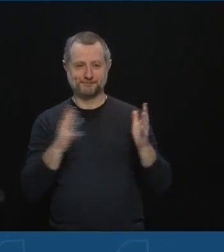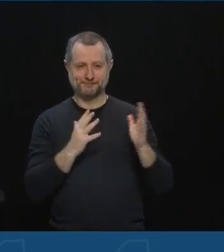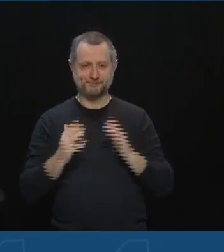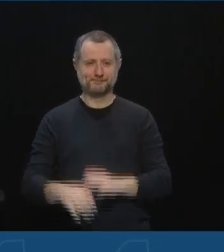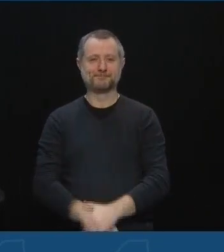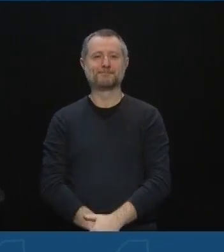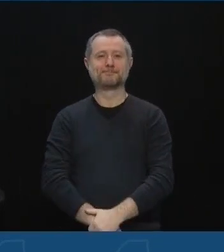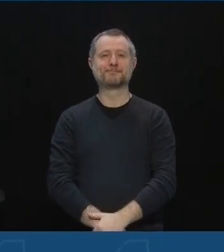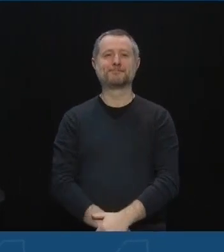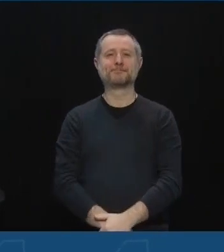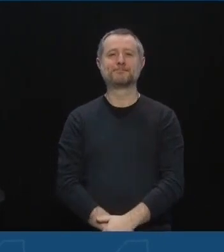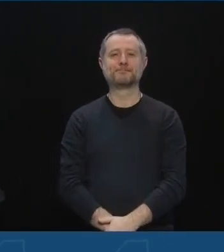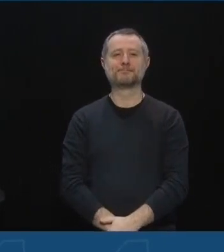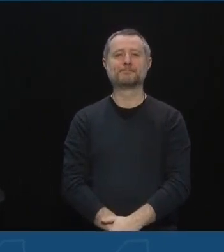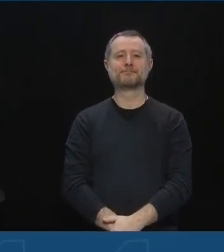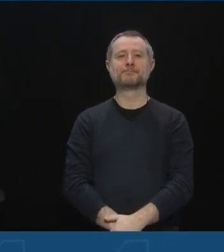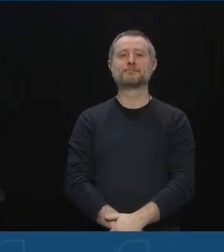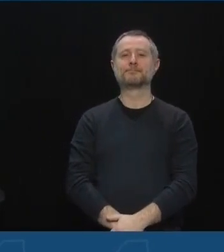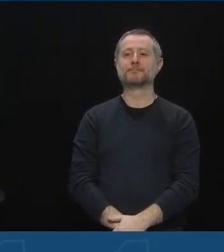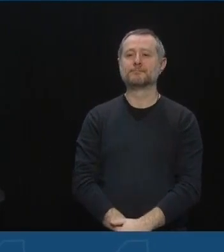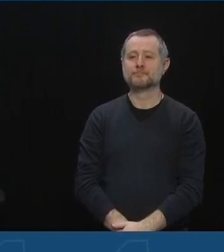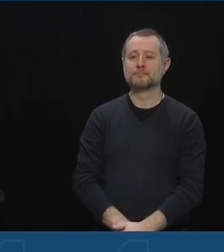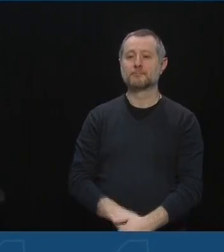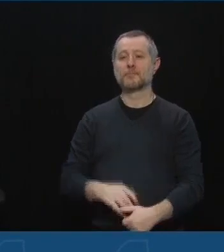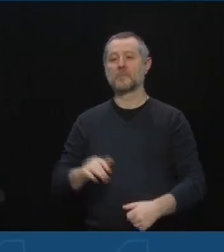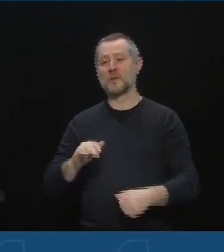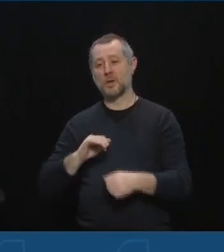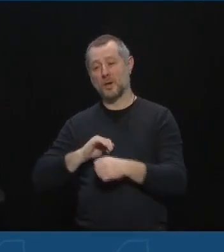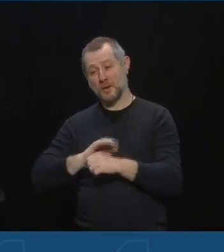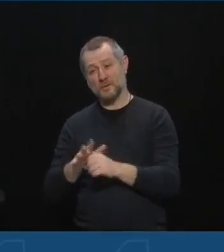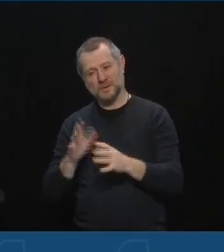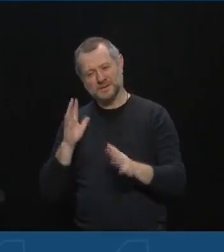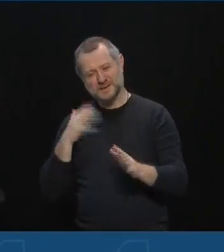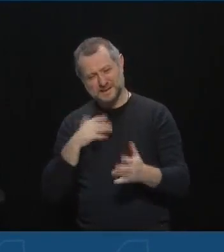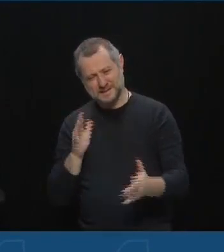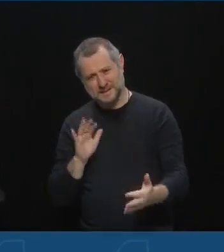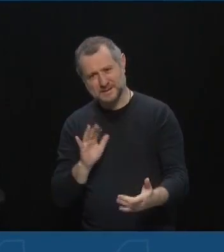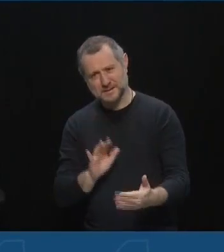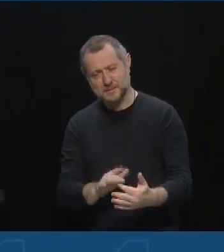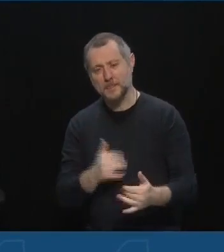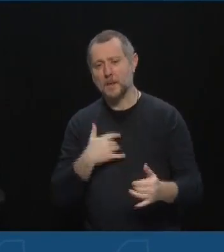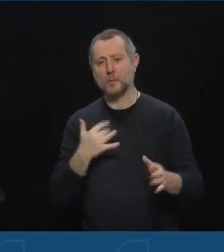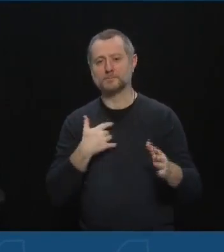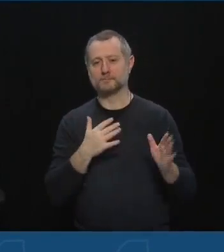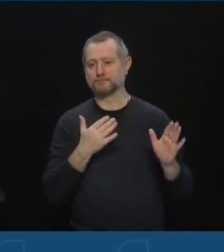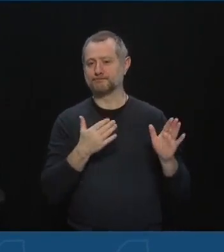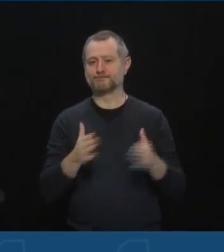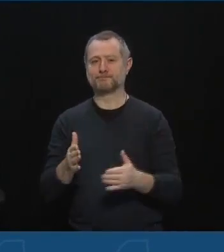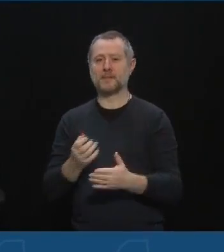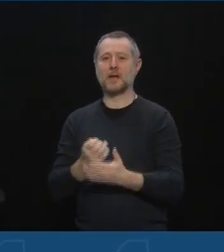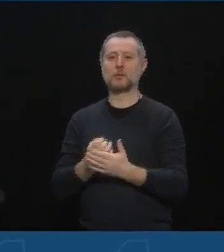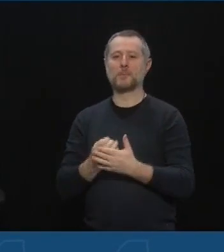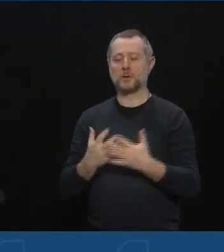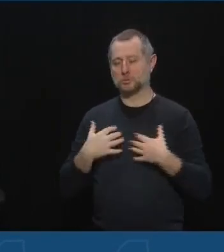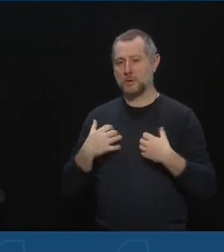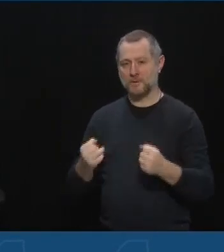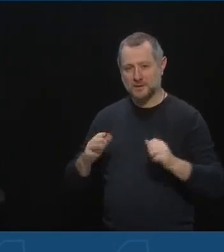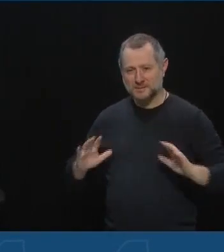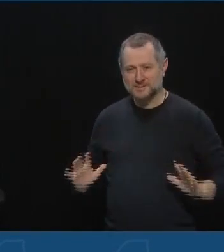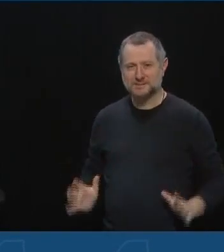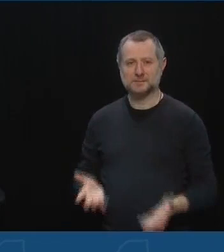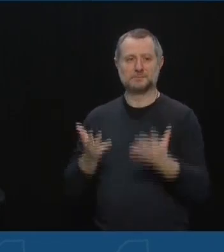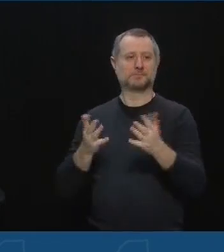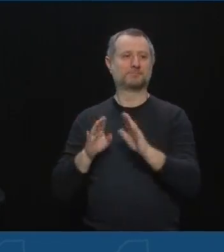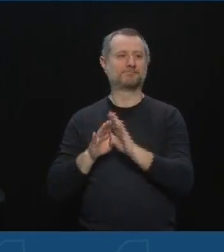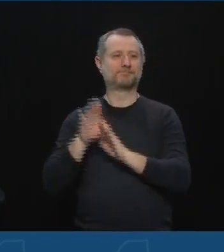So COVID over here hopefully stays over there. Let's talk about the recovery. Let's talk about the great New York comeback. Let's talk about the comeback of the